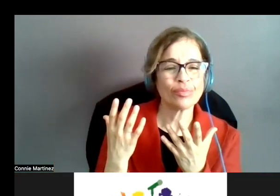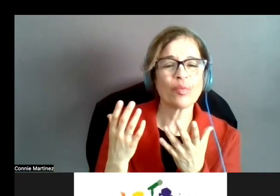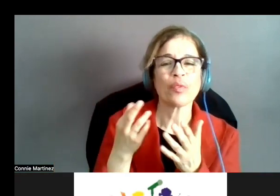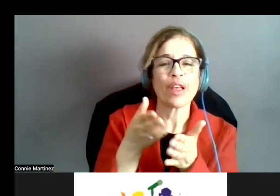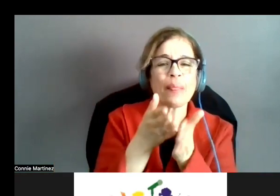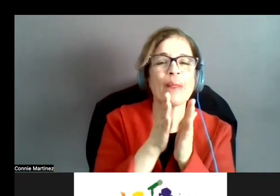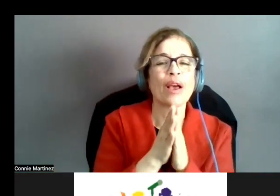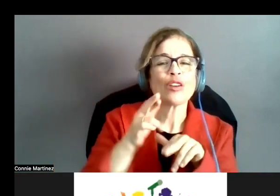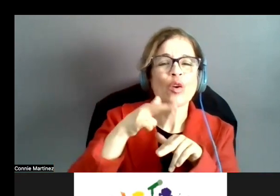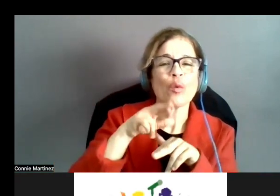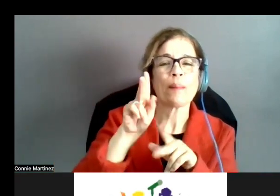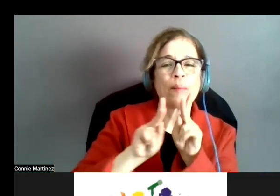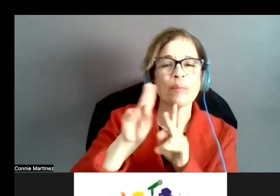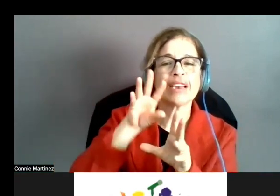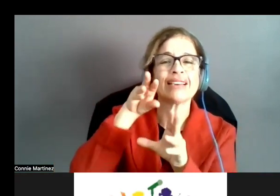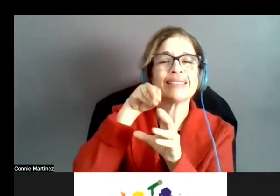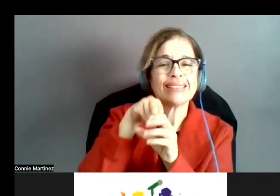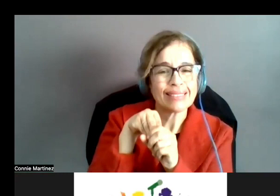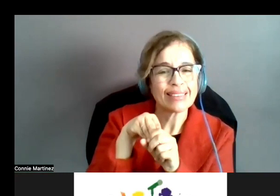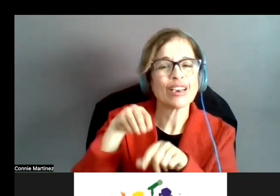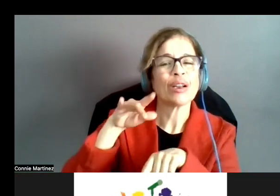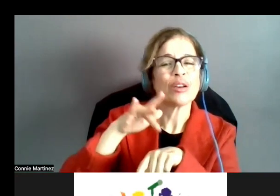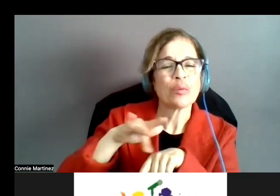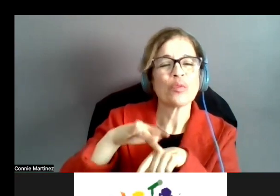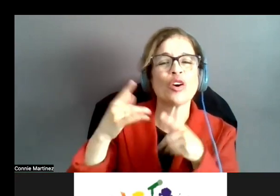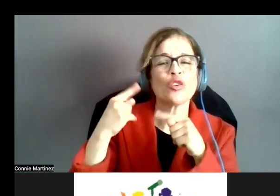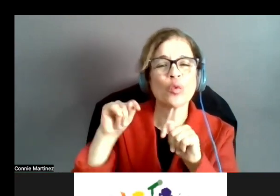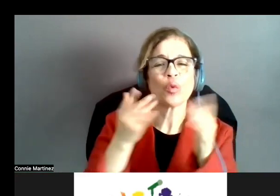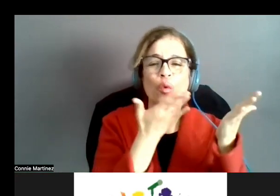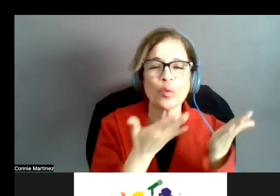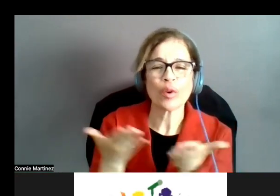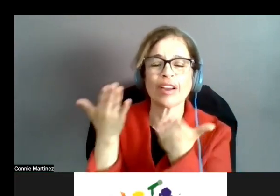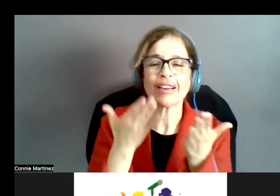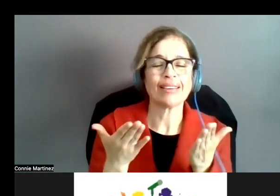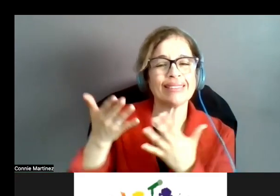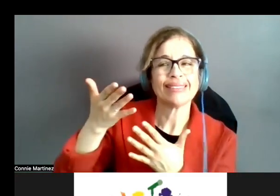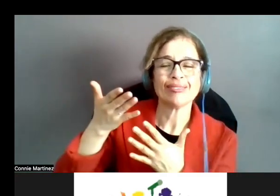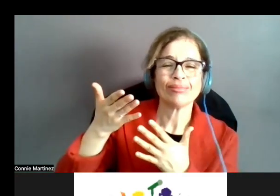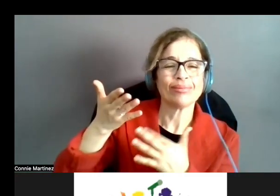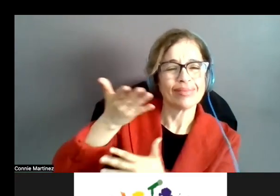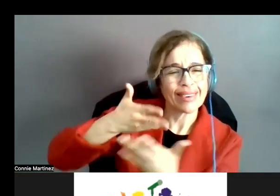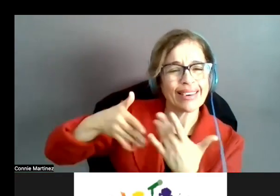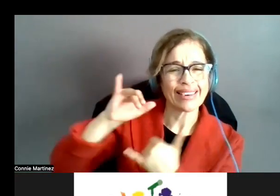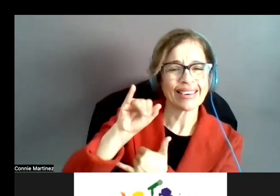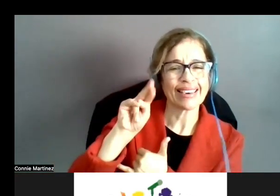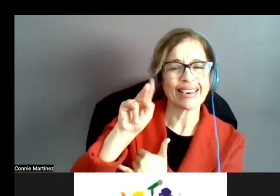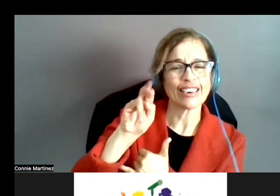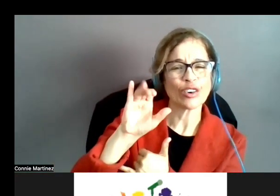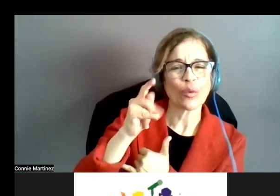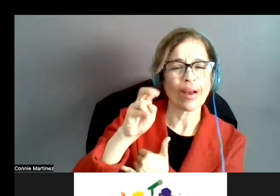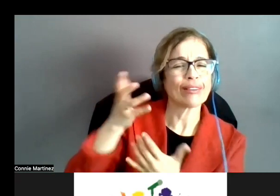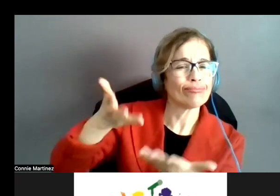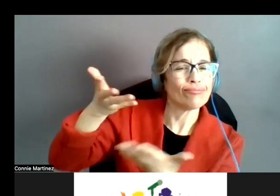requests that people get as involved as possible. So we try to bring interactiveness. Is that a word? Interactiveness? Sure,